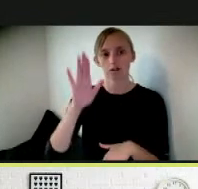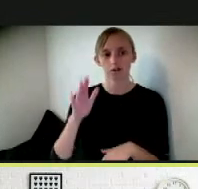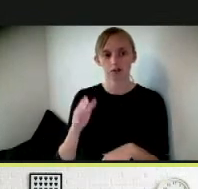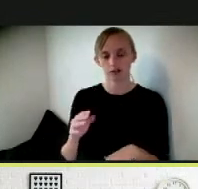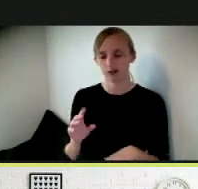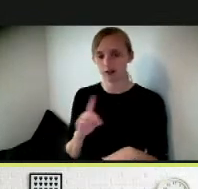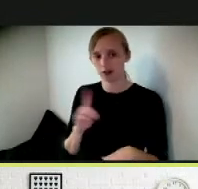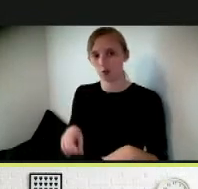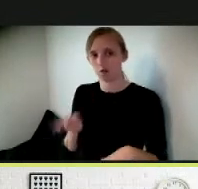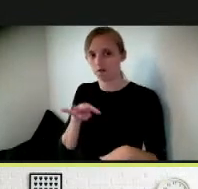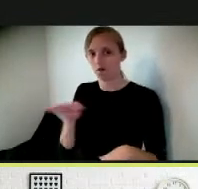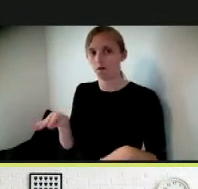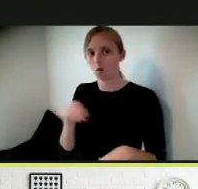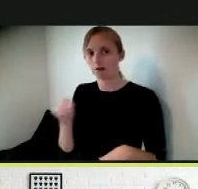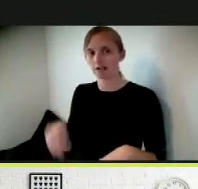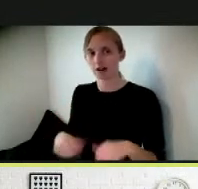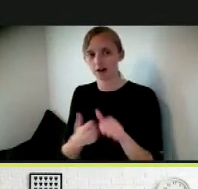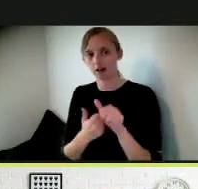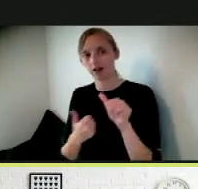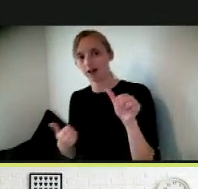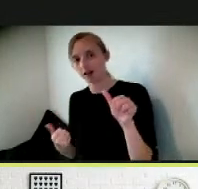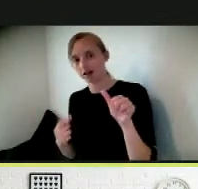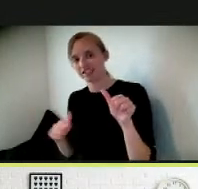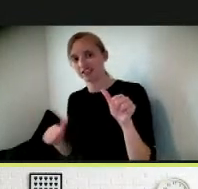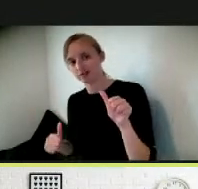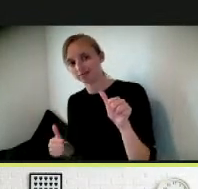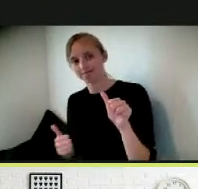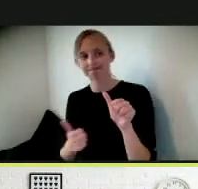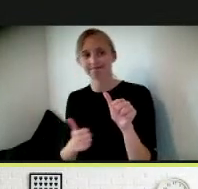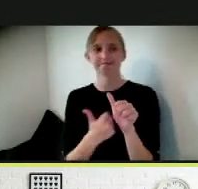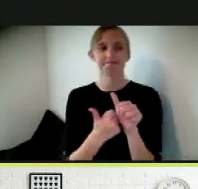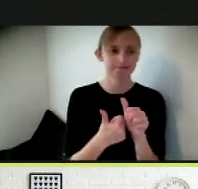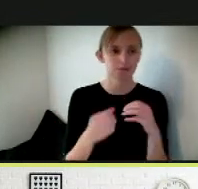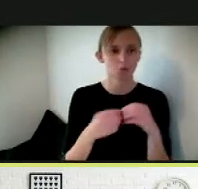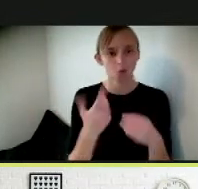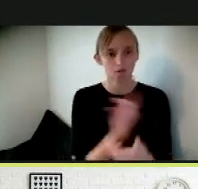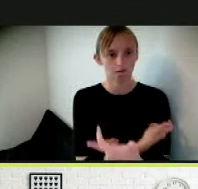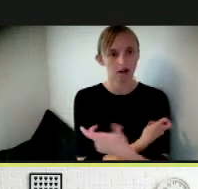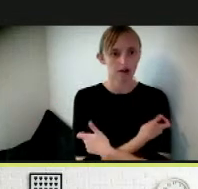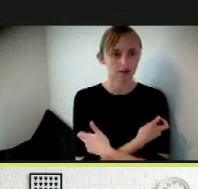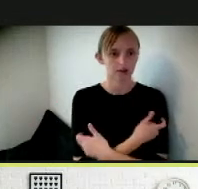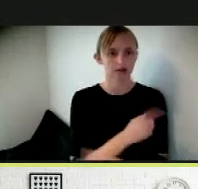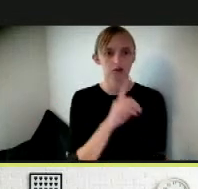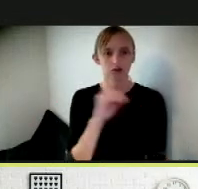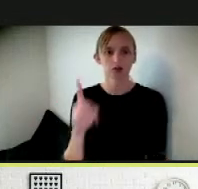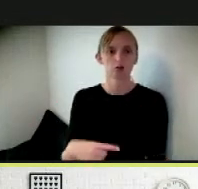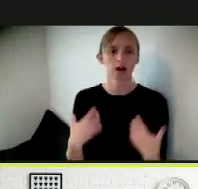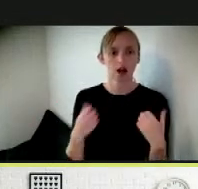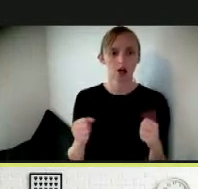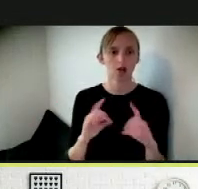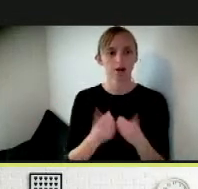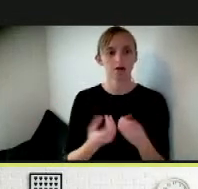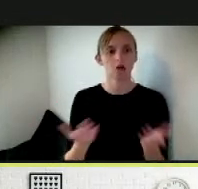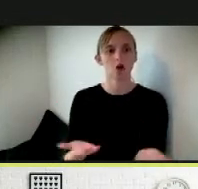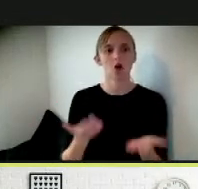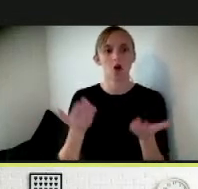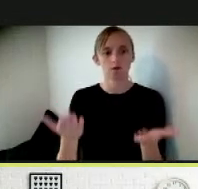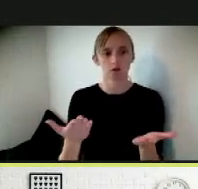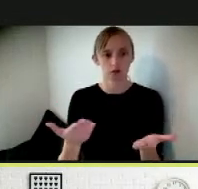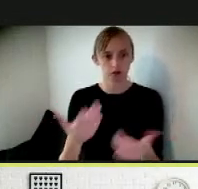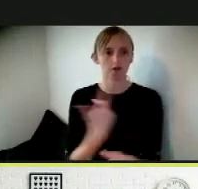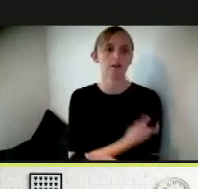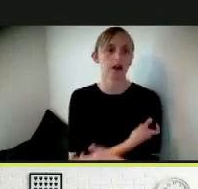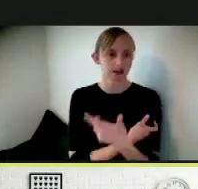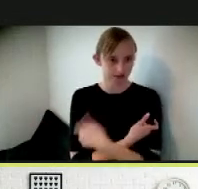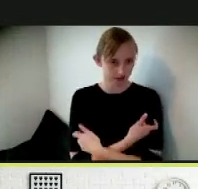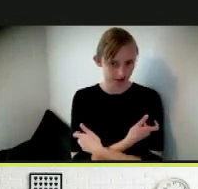go to get vaccinated. But the Detroit Health Department does offer the vaccine,